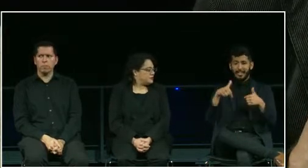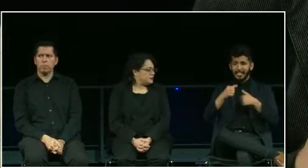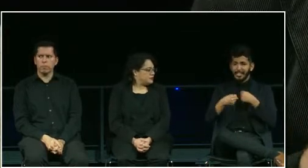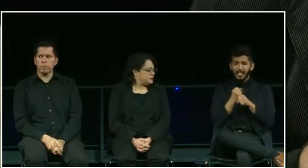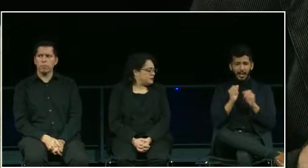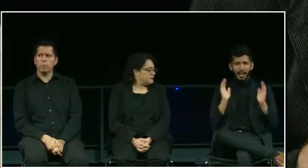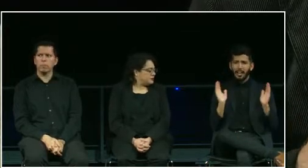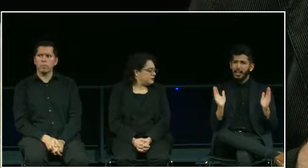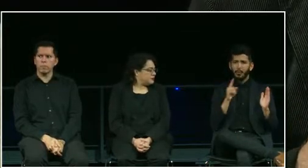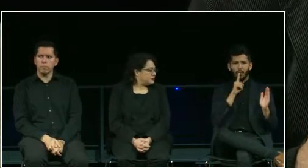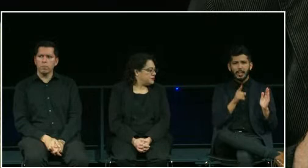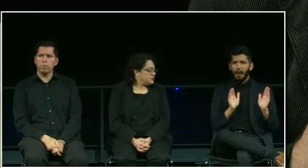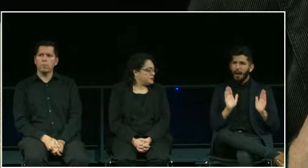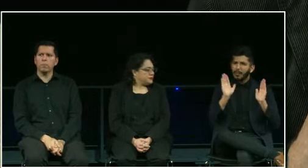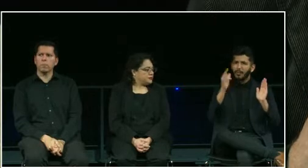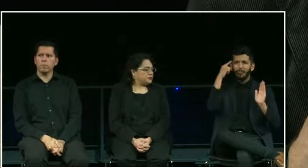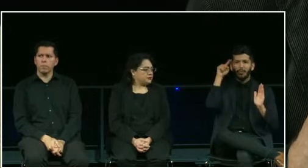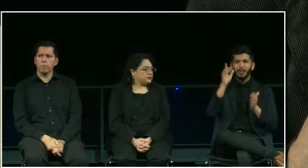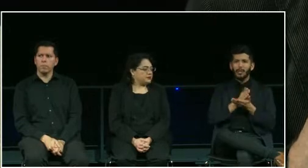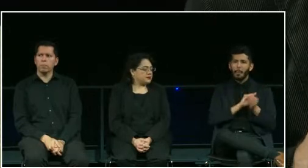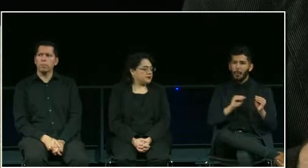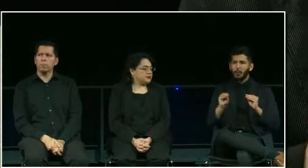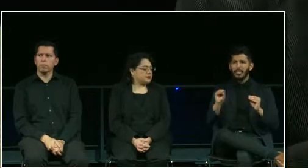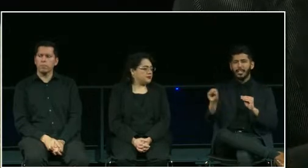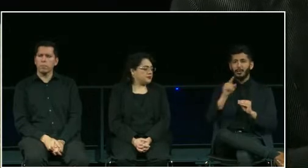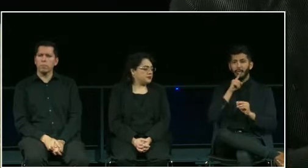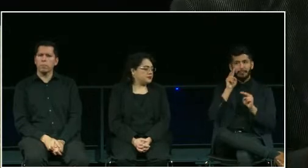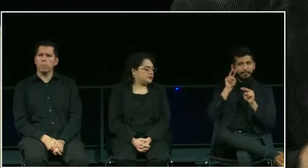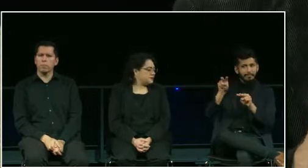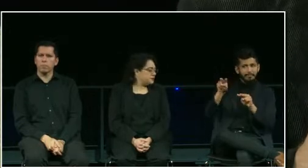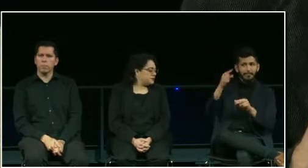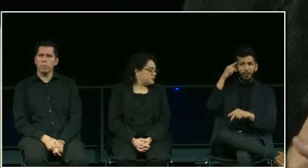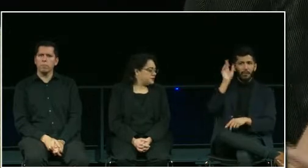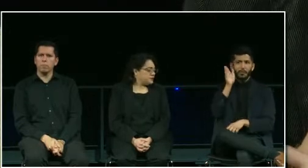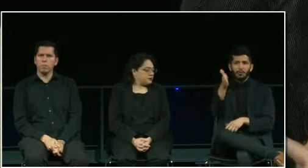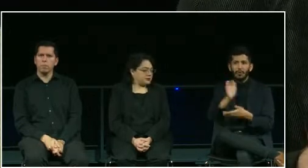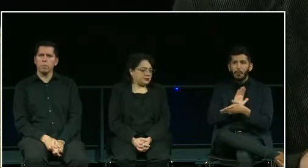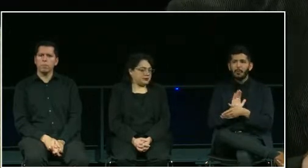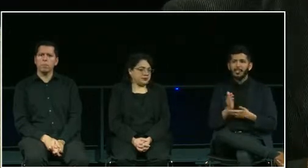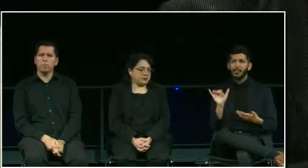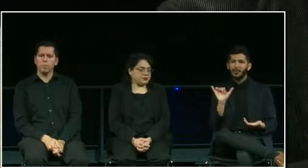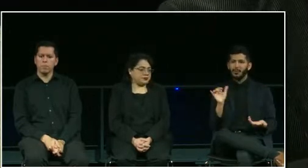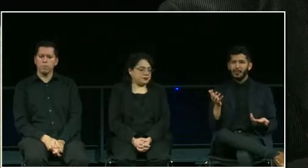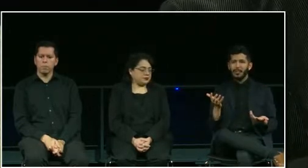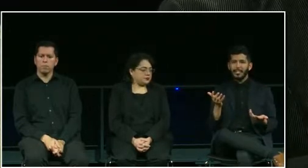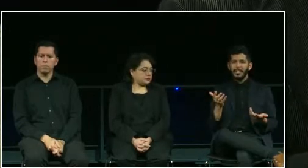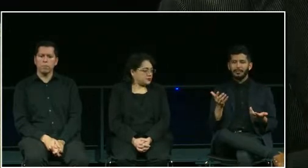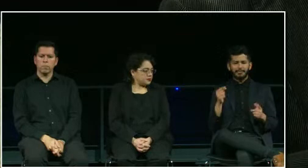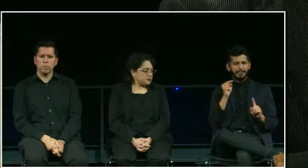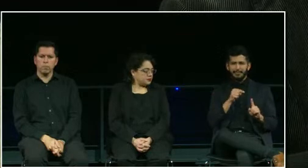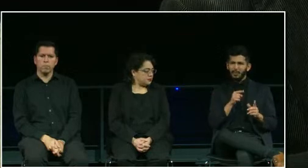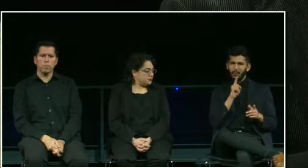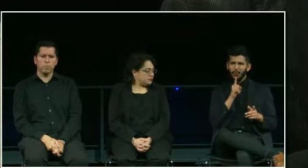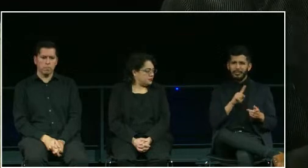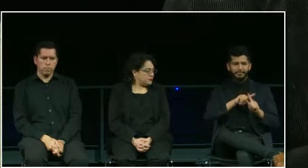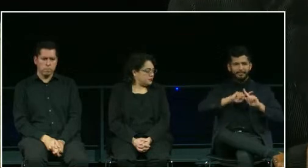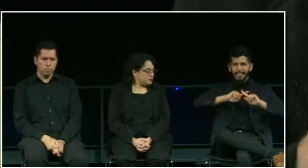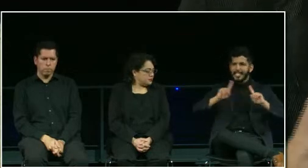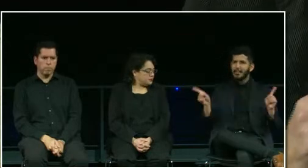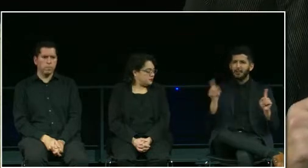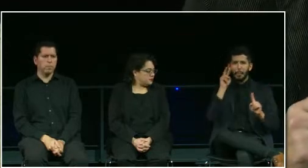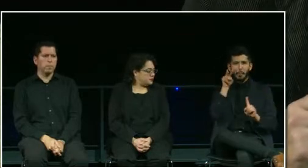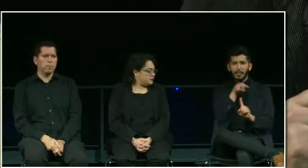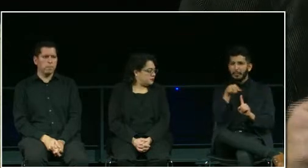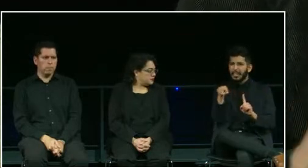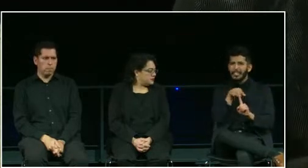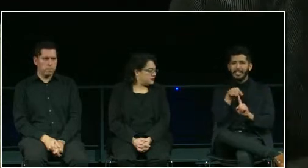think it bodes well for the future that these completely different viewpoints. I mean, none of